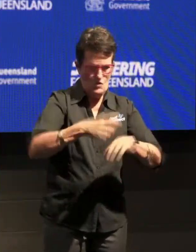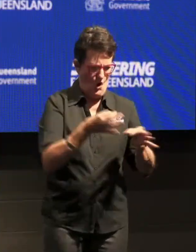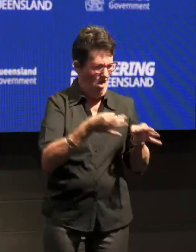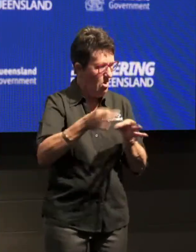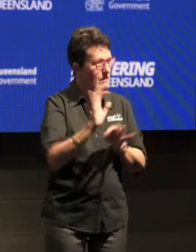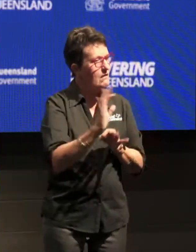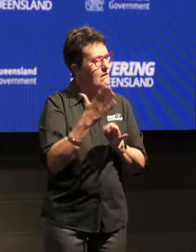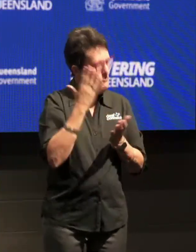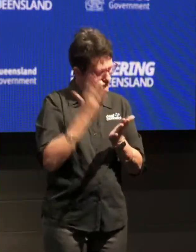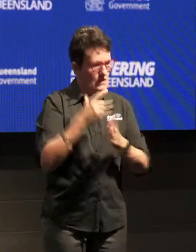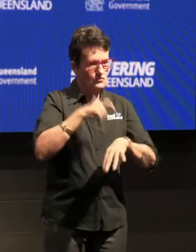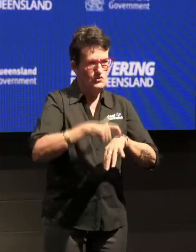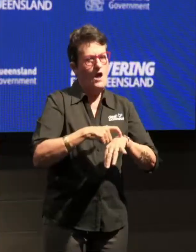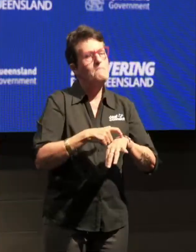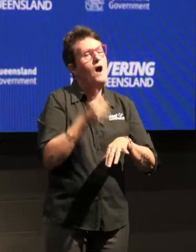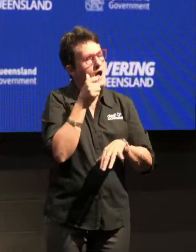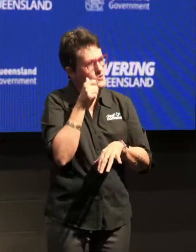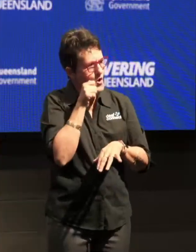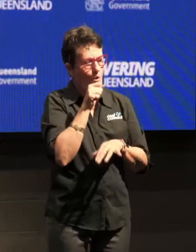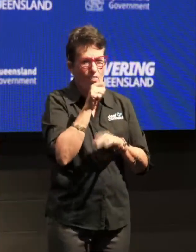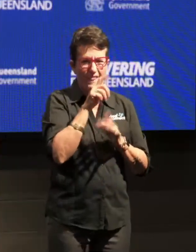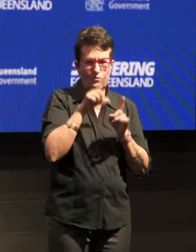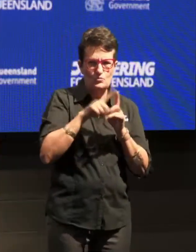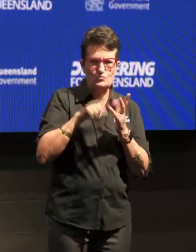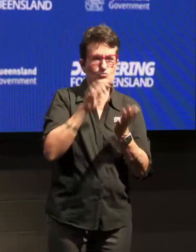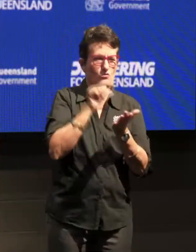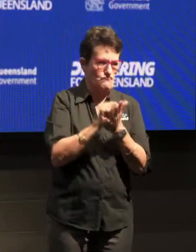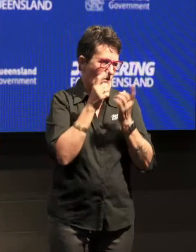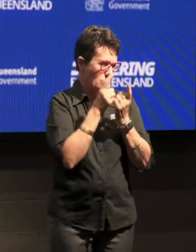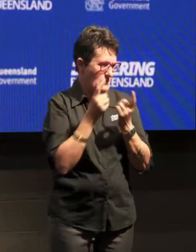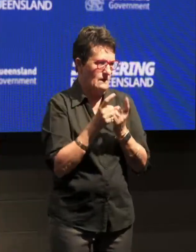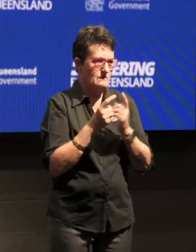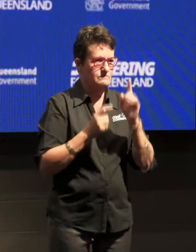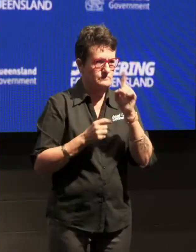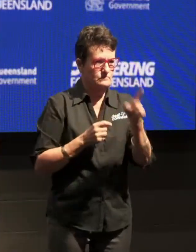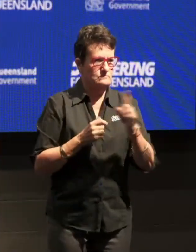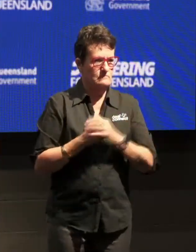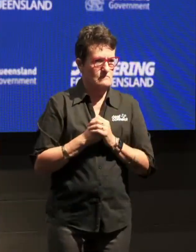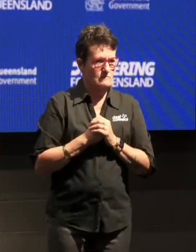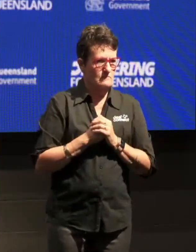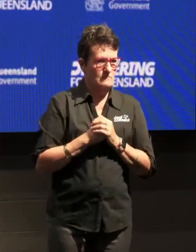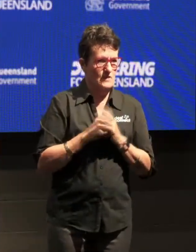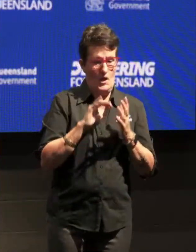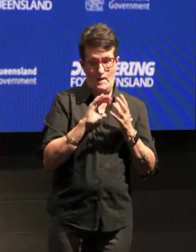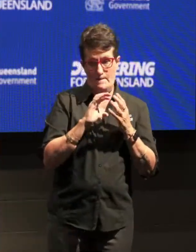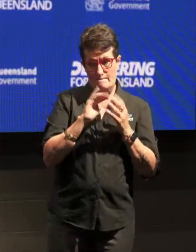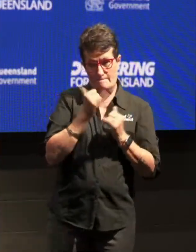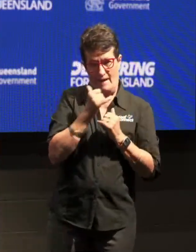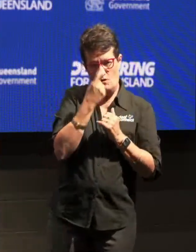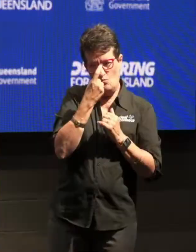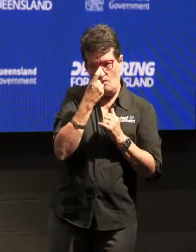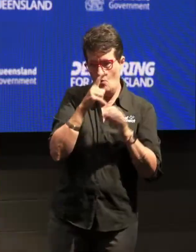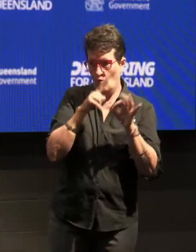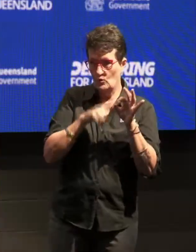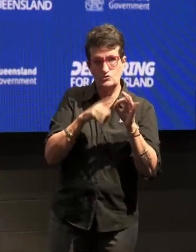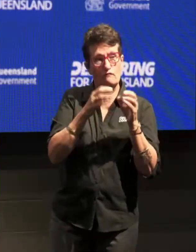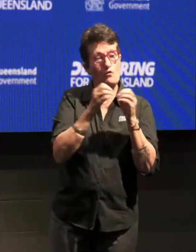vast majority of them to be able to make the right call having done that. And maybe it might be best for the Bureau as well.